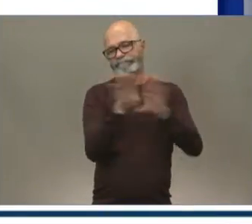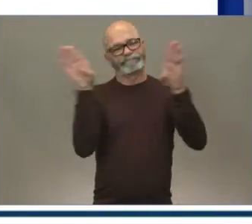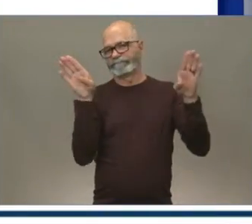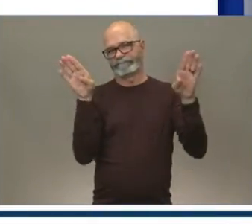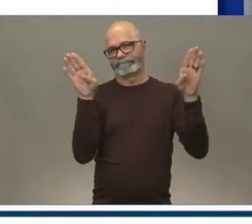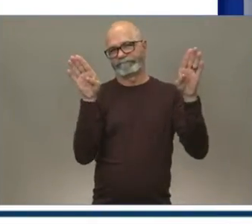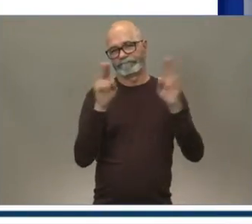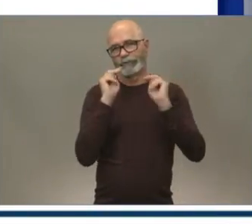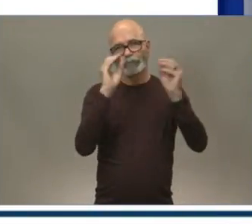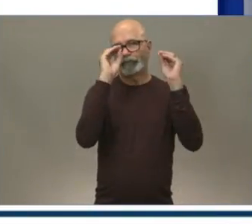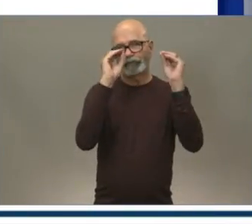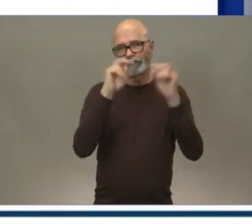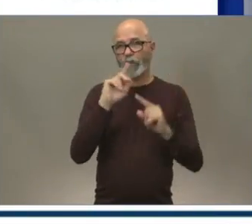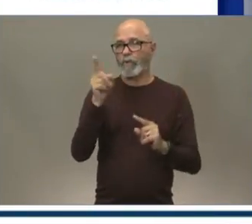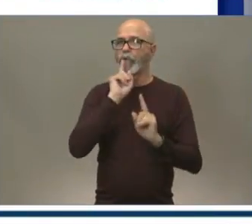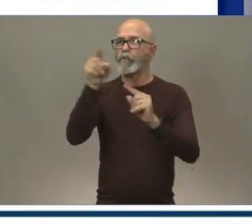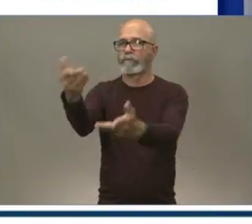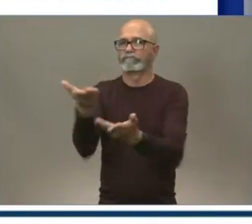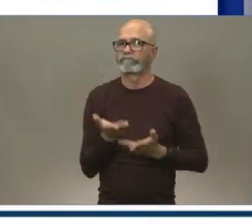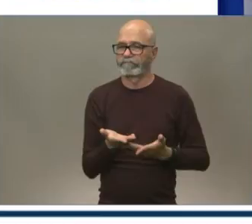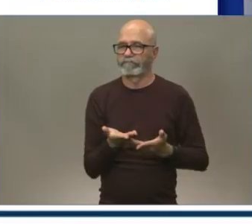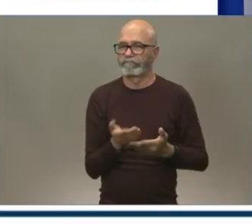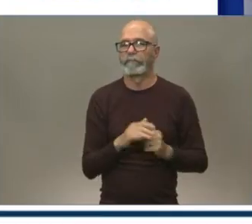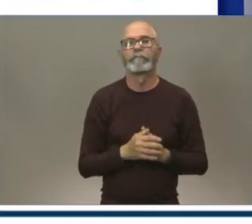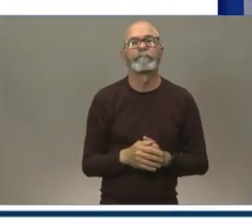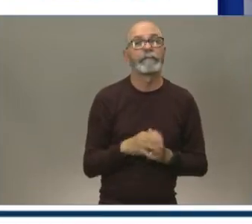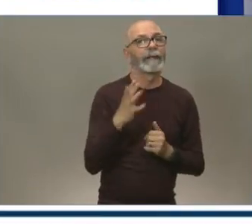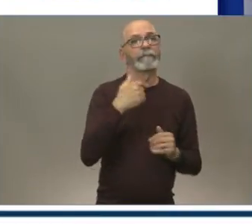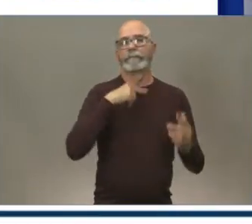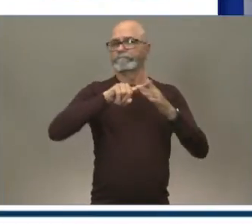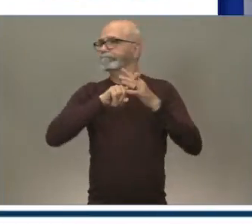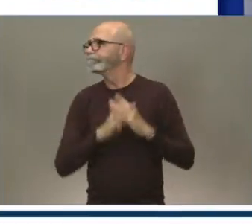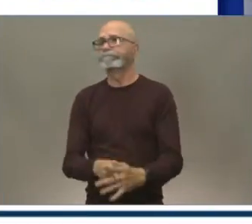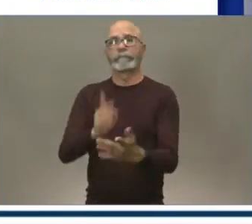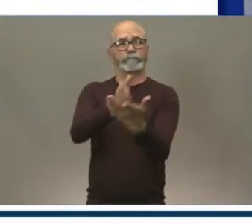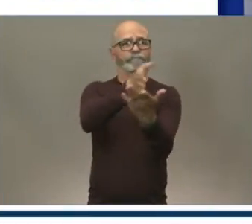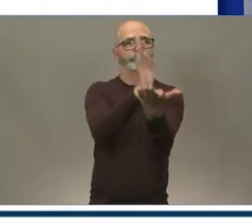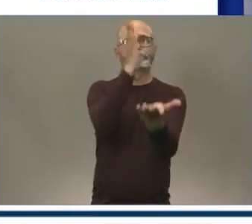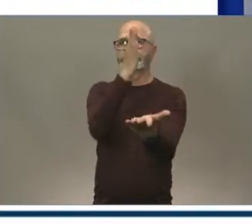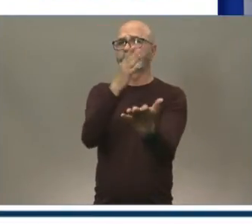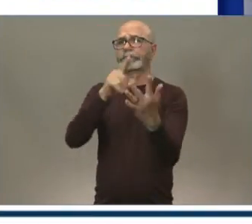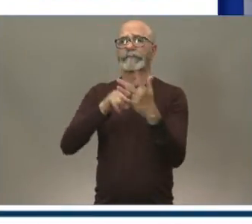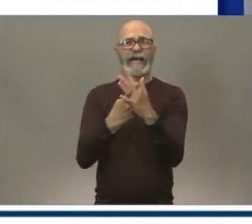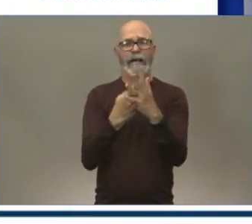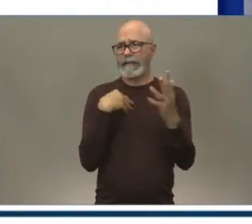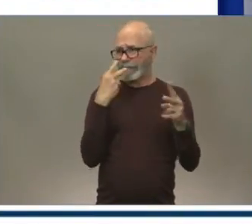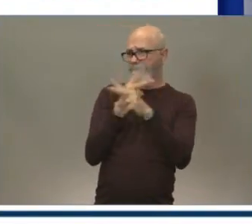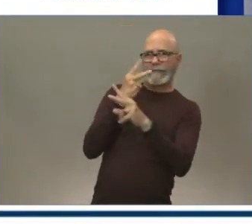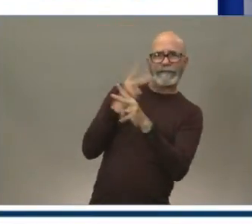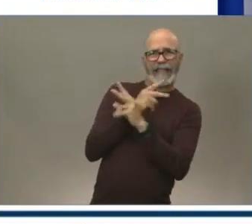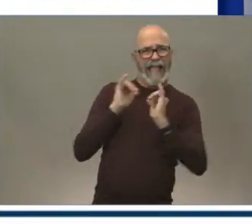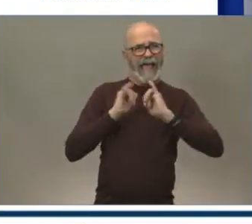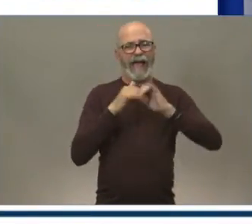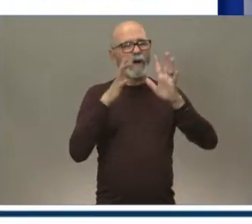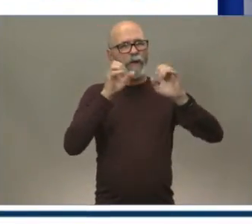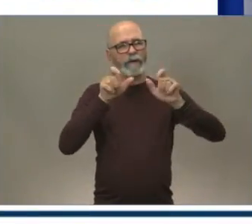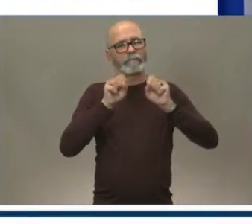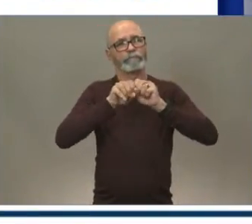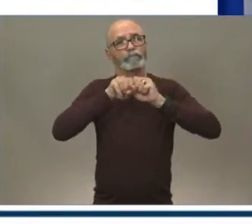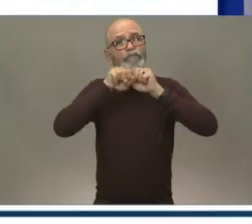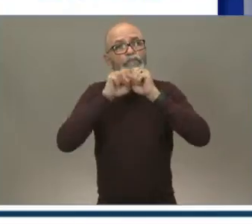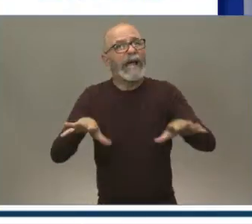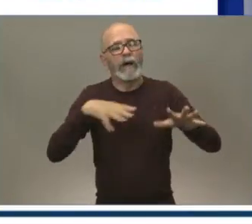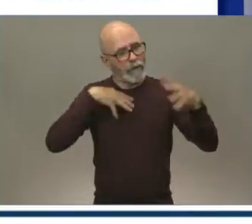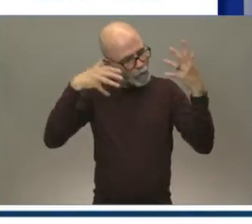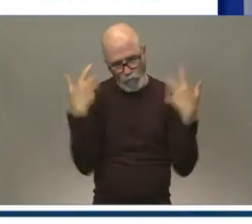This circuit breaker will reset the concerning activity we're seeing in the Halifax area. We need to cut off the spread of the virus before it becomes a